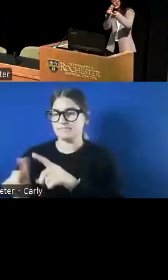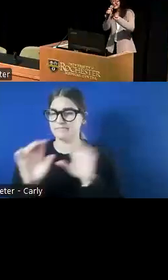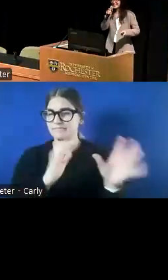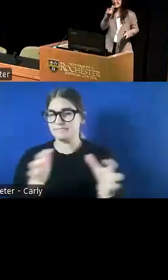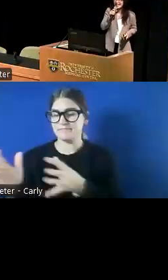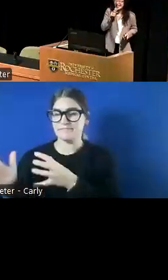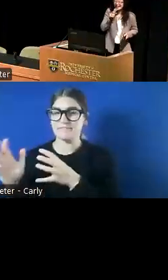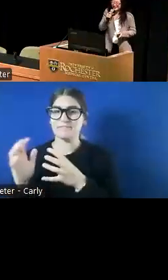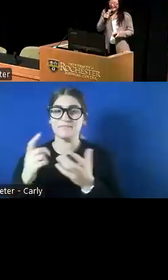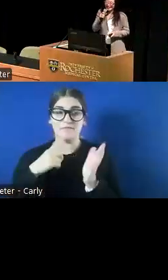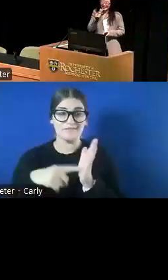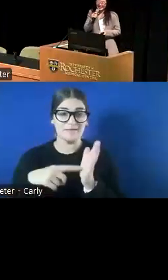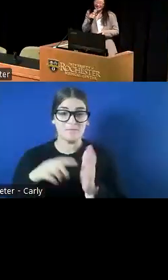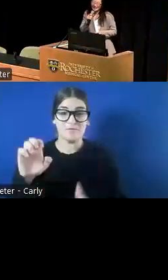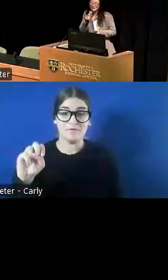engaged coaching.